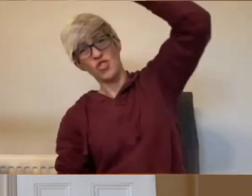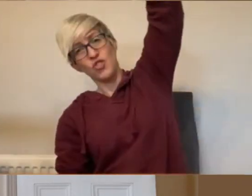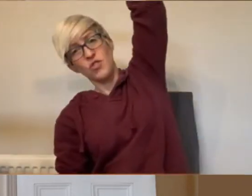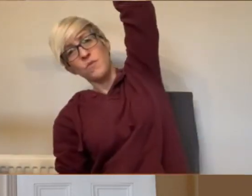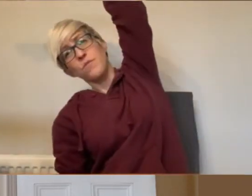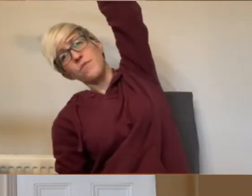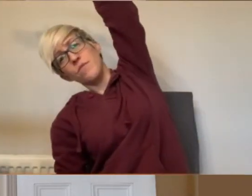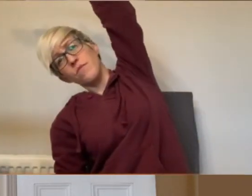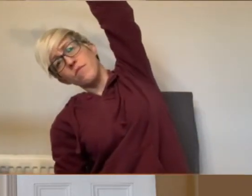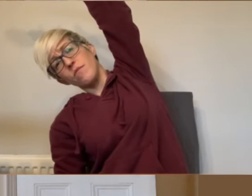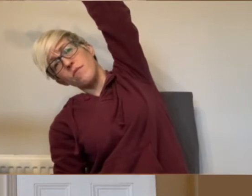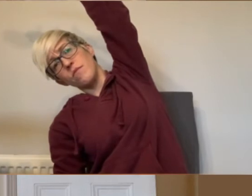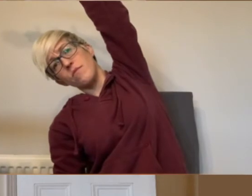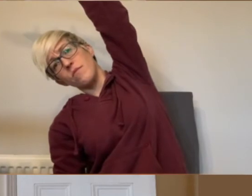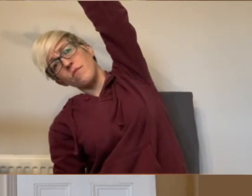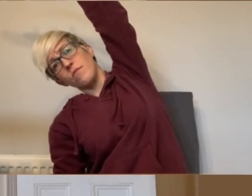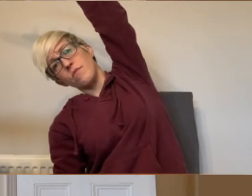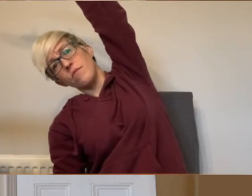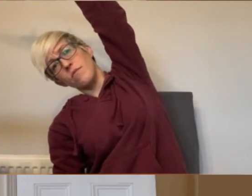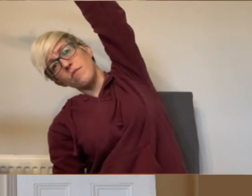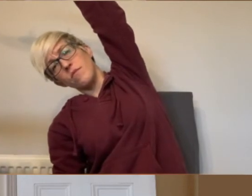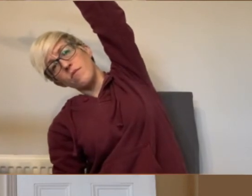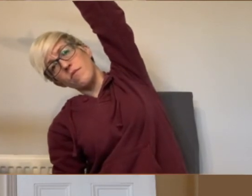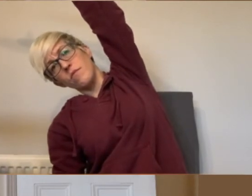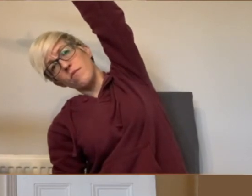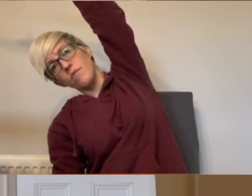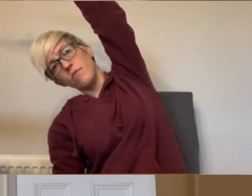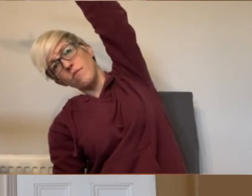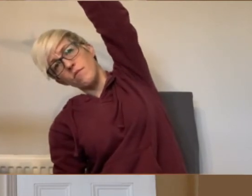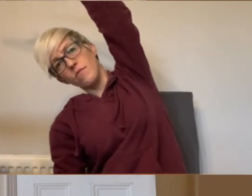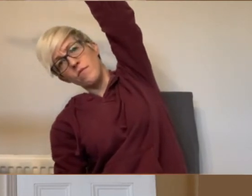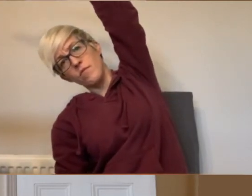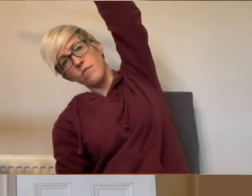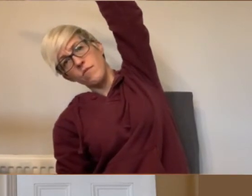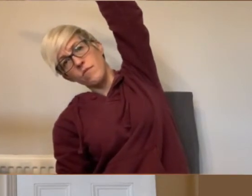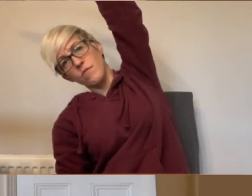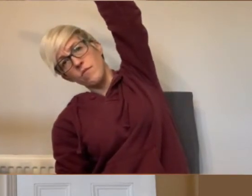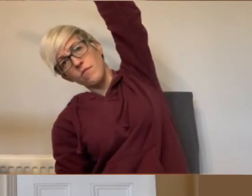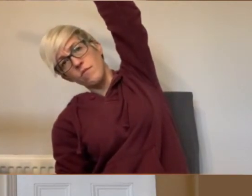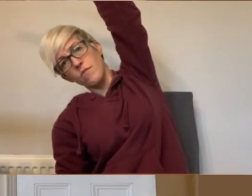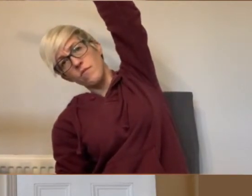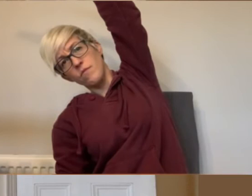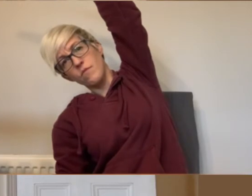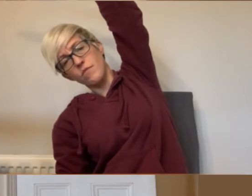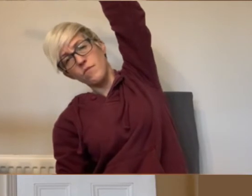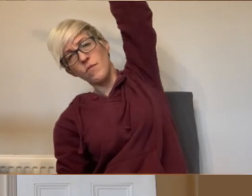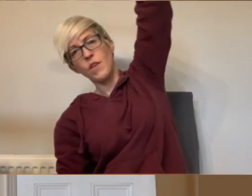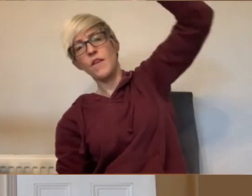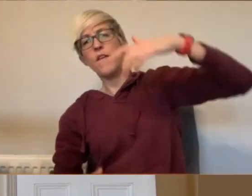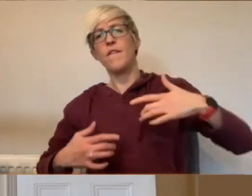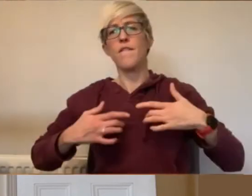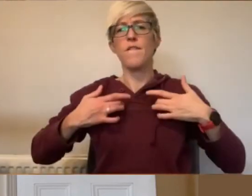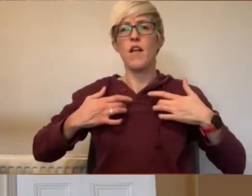Keep both bum cheeks down on your blanket or on your chair. Feel the chest